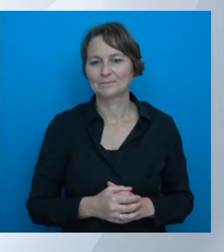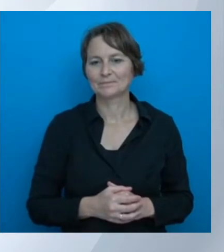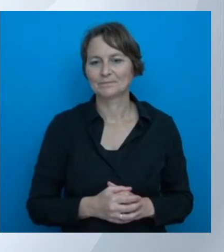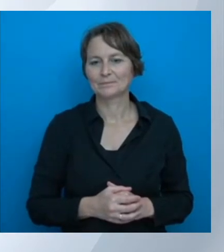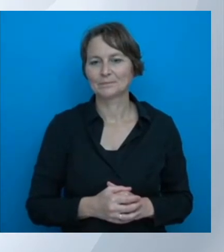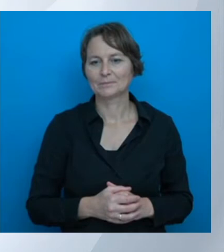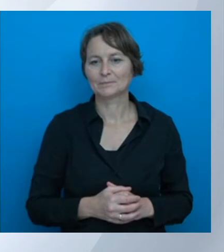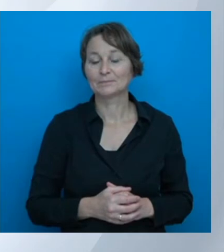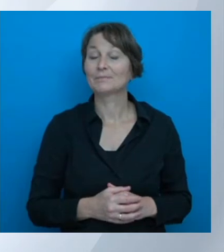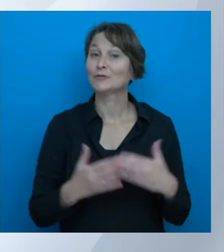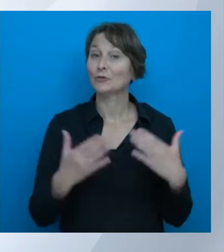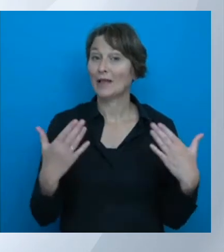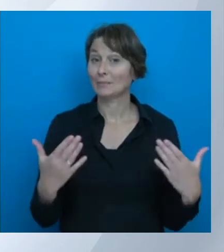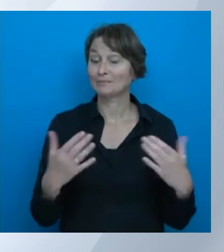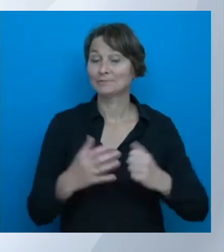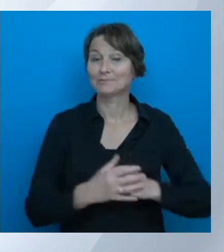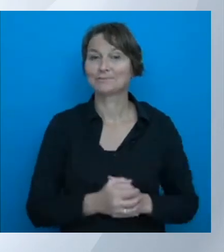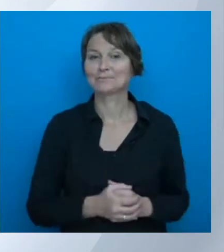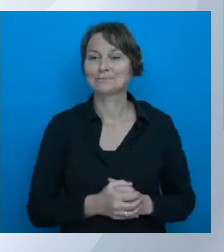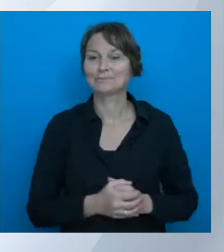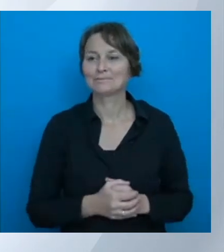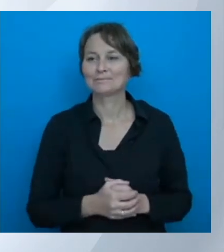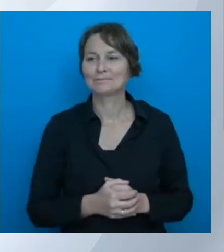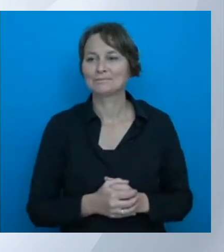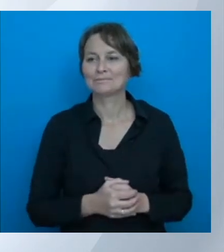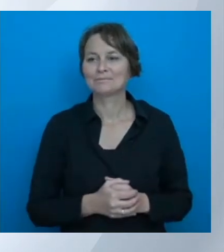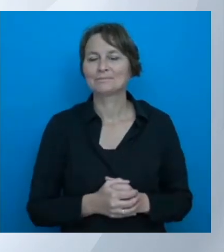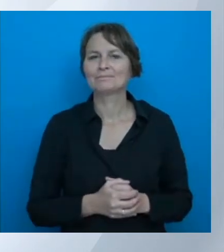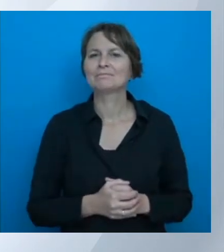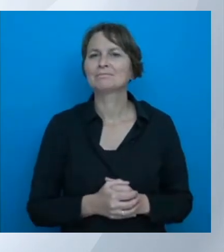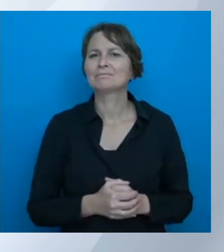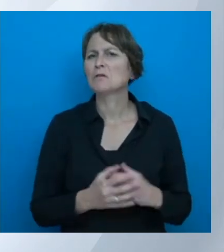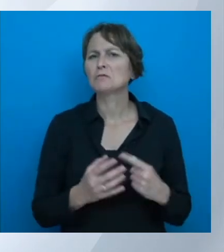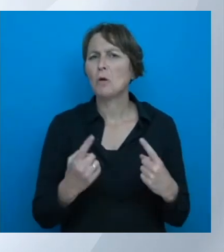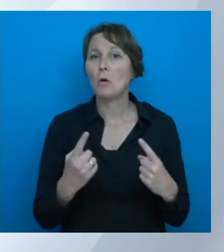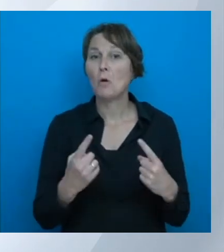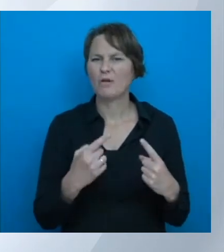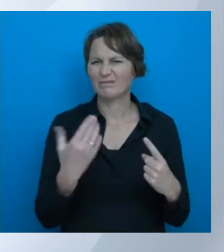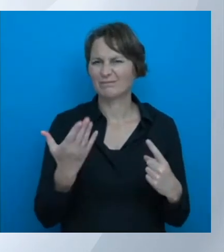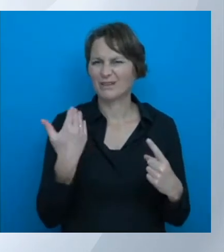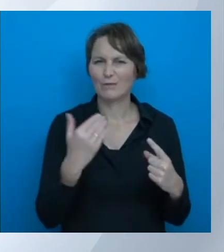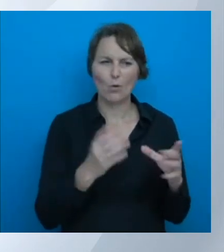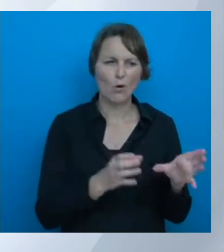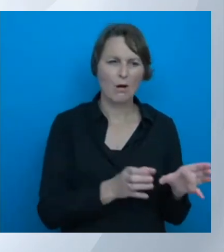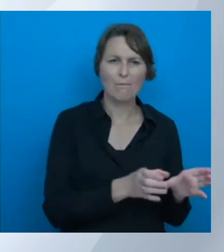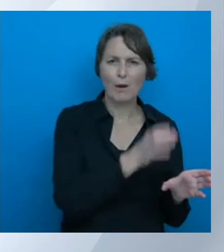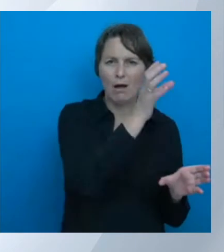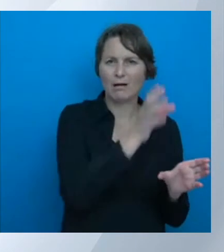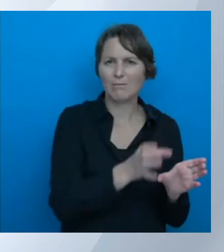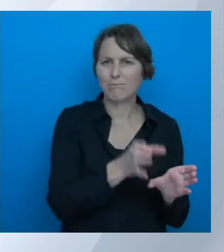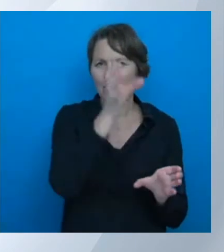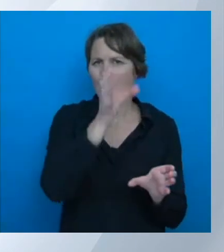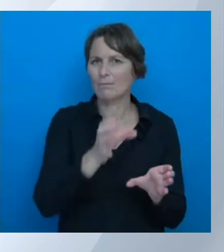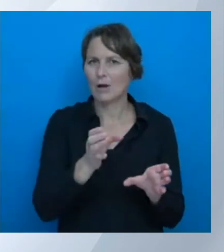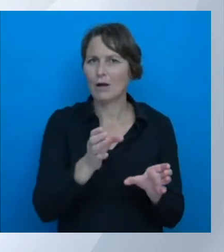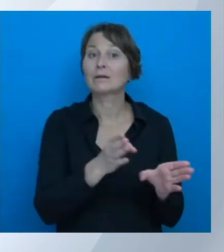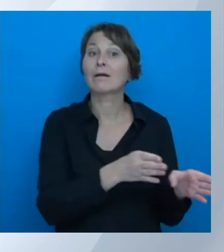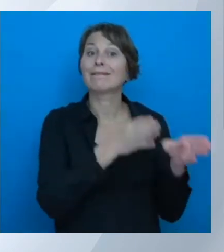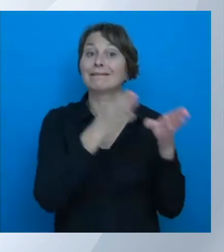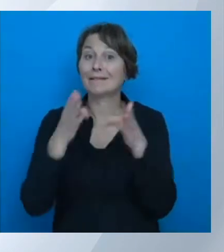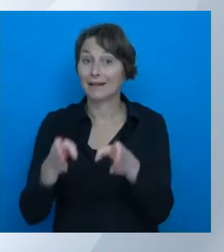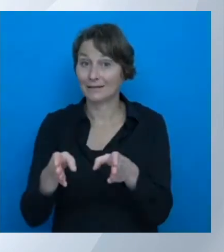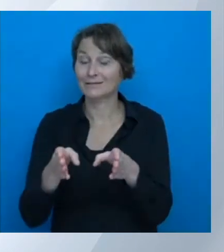So now let's talk about other building blocks. Now that the next building block or